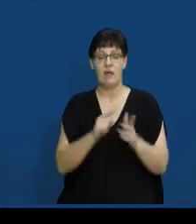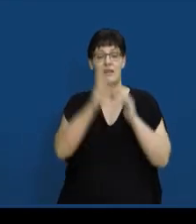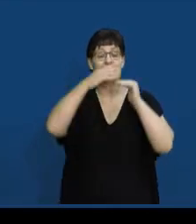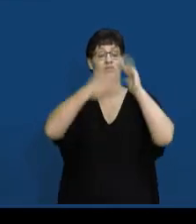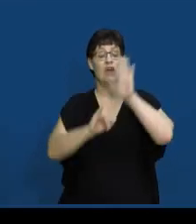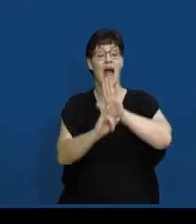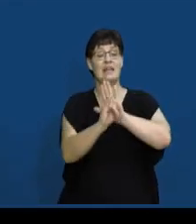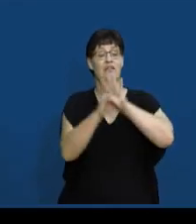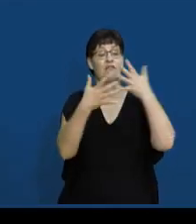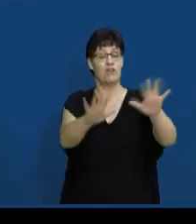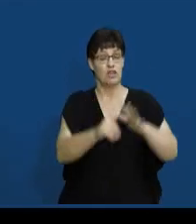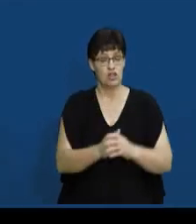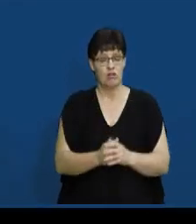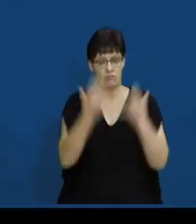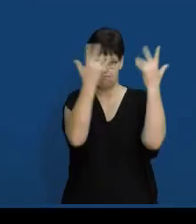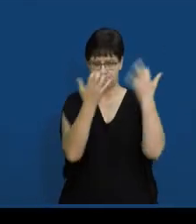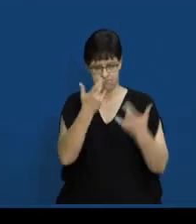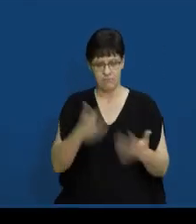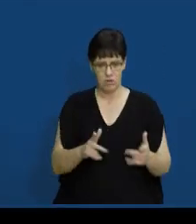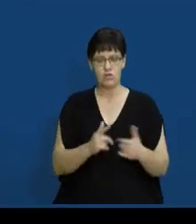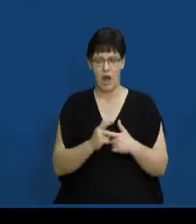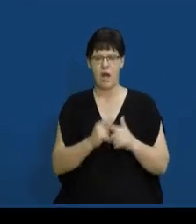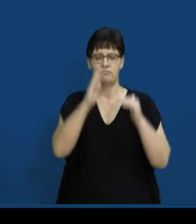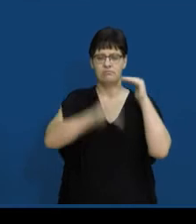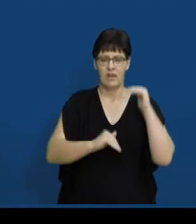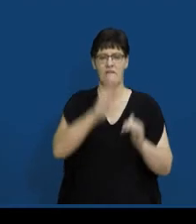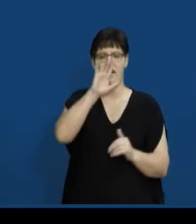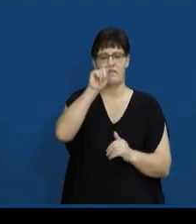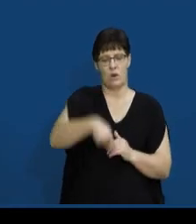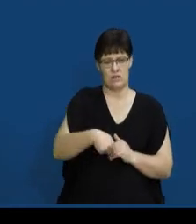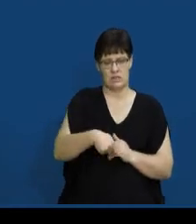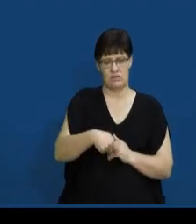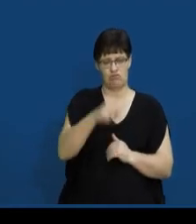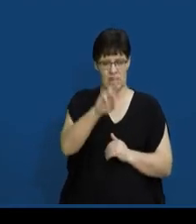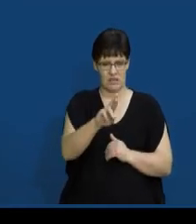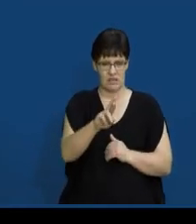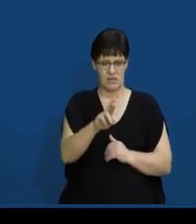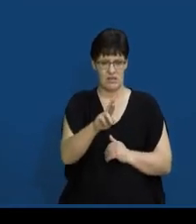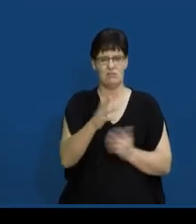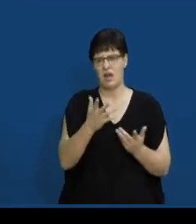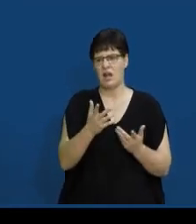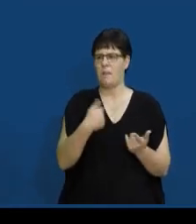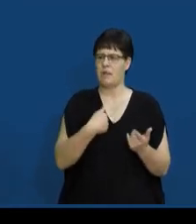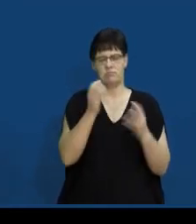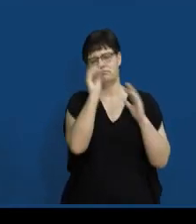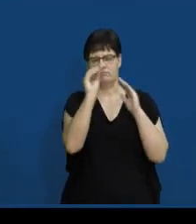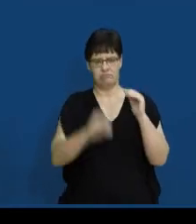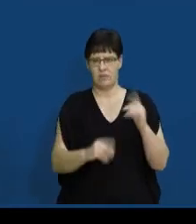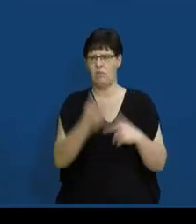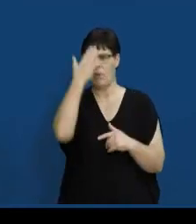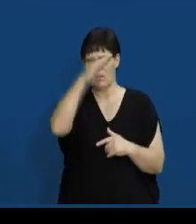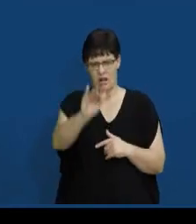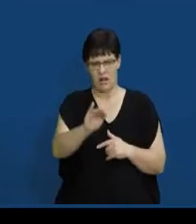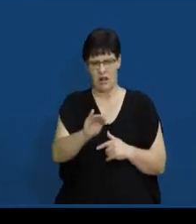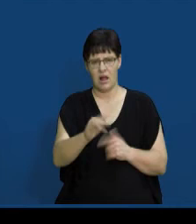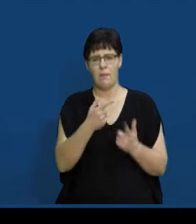depreciation and you're doing a calculation, and your depreciation works out to 5,000 Rand, obviously these are just figures that I'm using, you're going to be working with